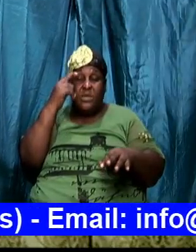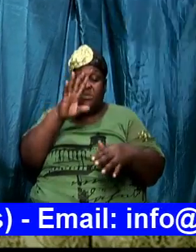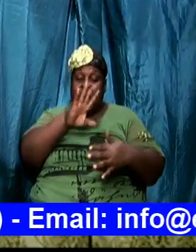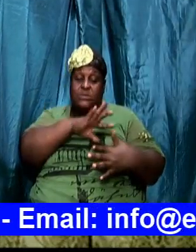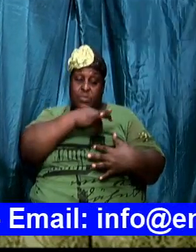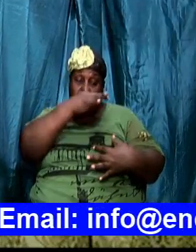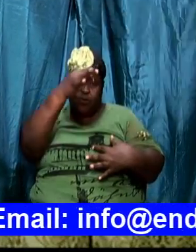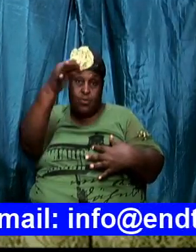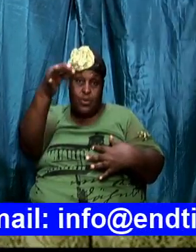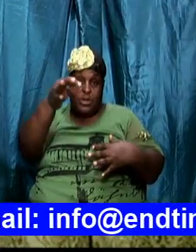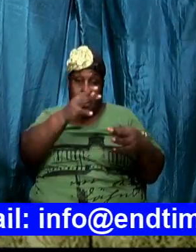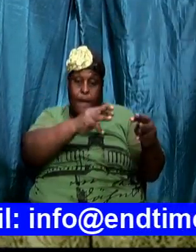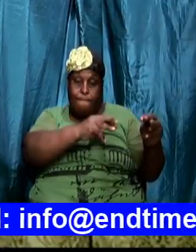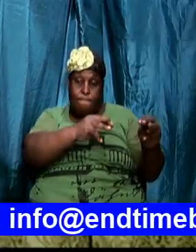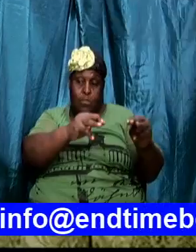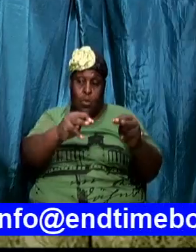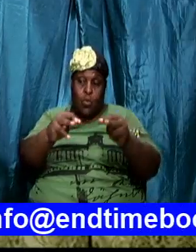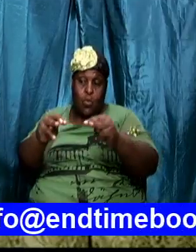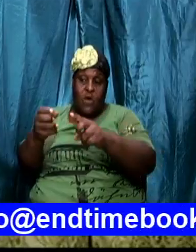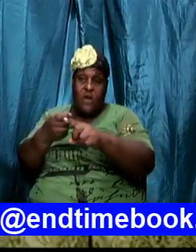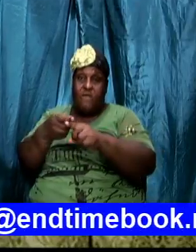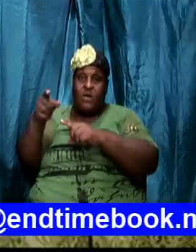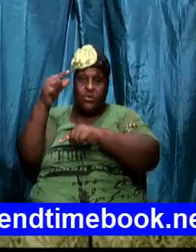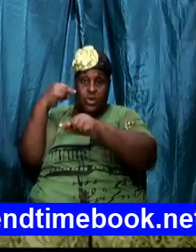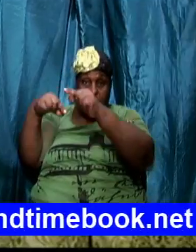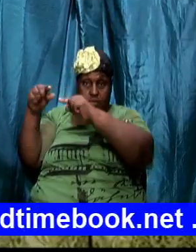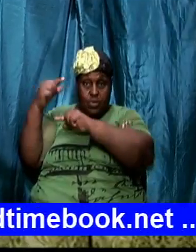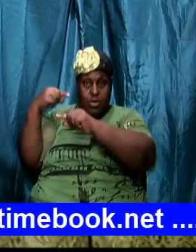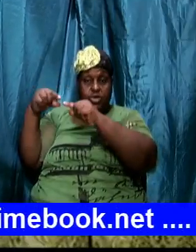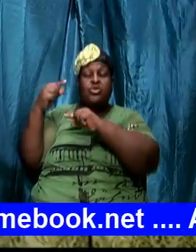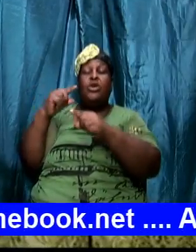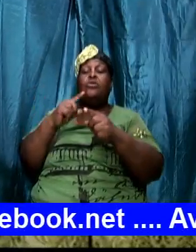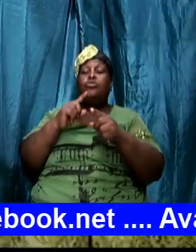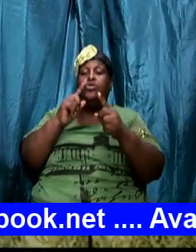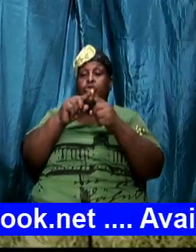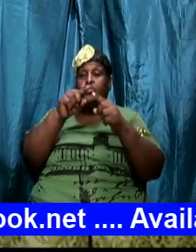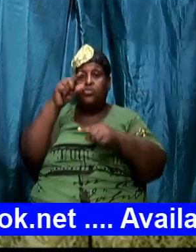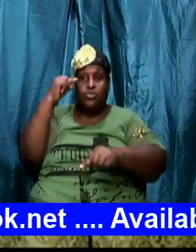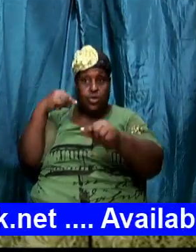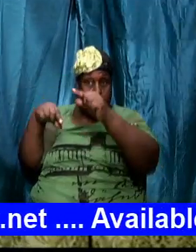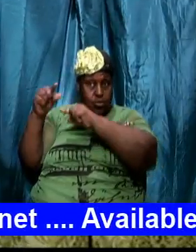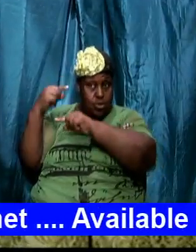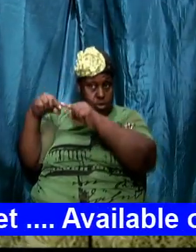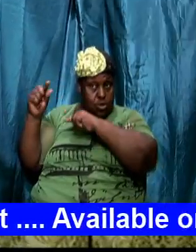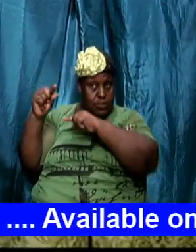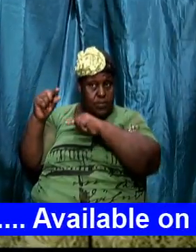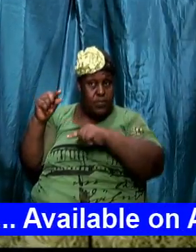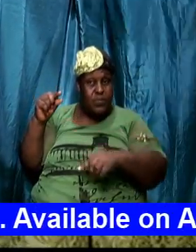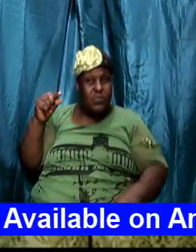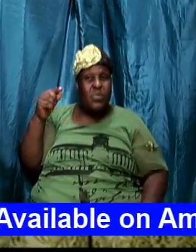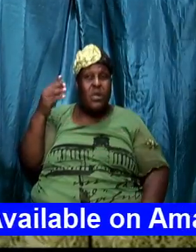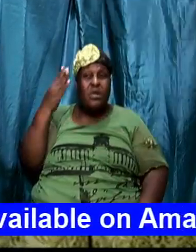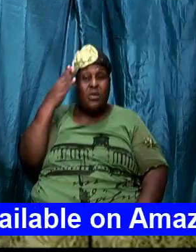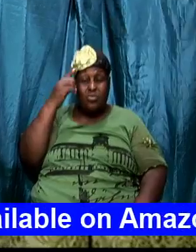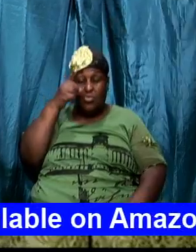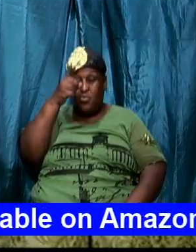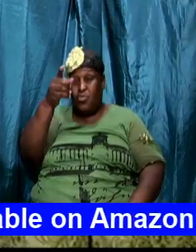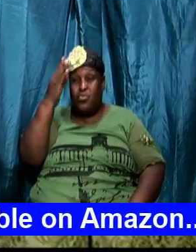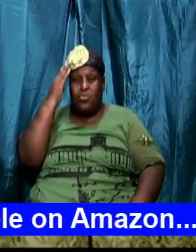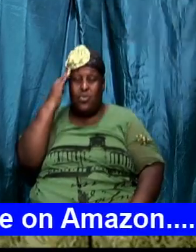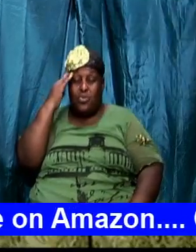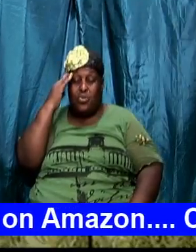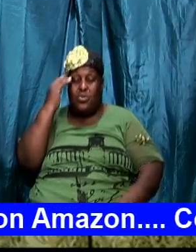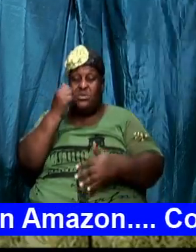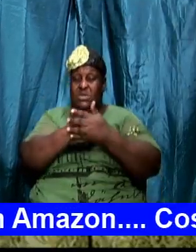spirits move from generation to generation. Did you know that some of the things that happened back there in the time of